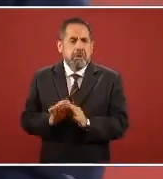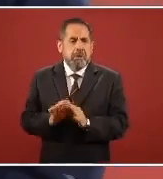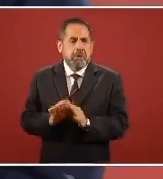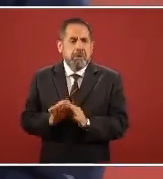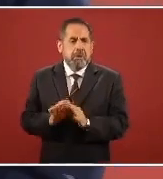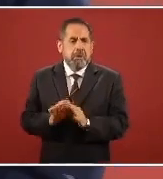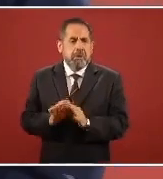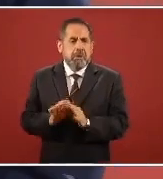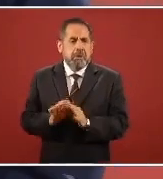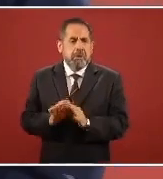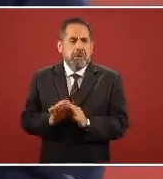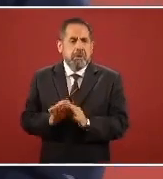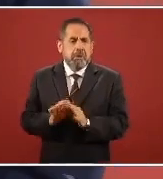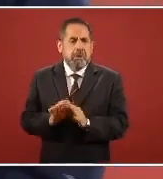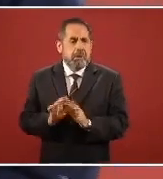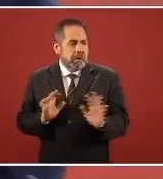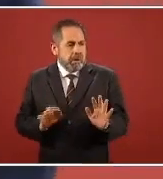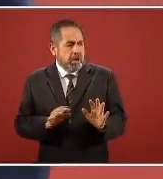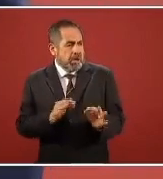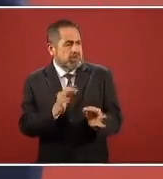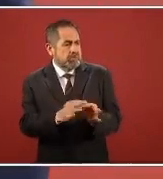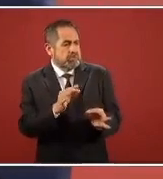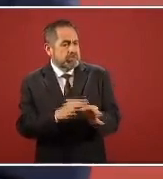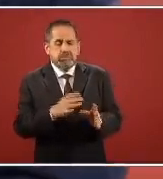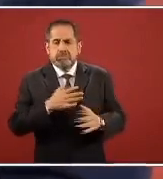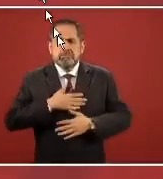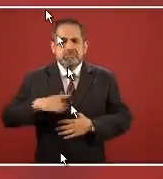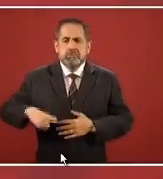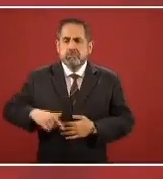their taxes. And el gobierno